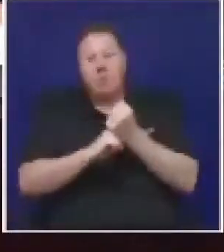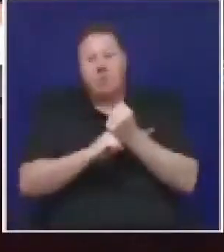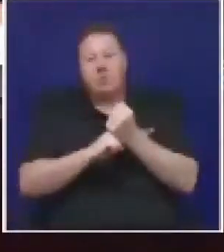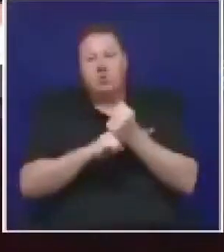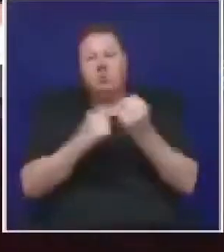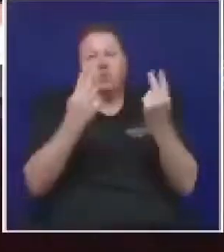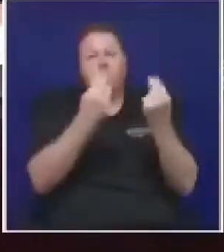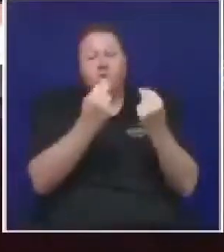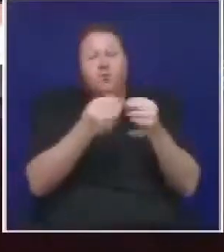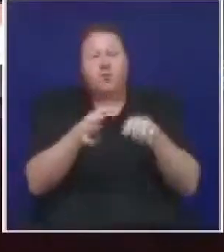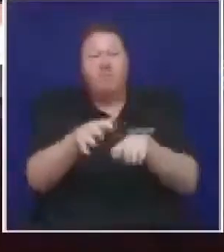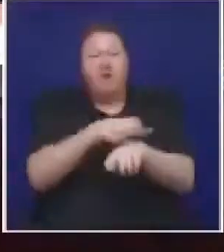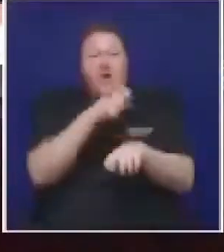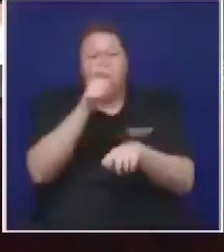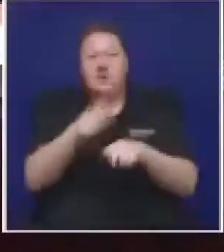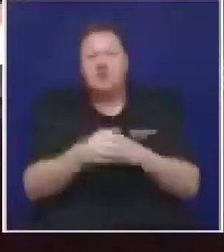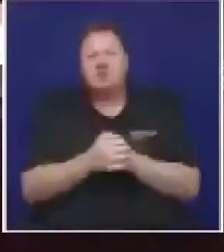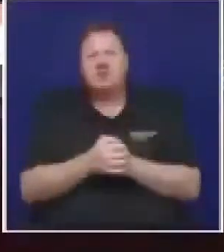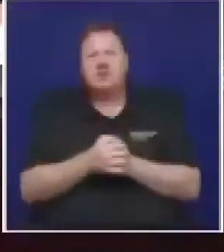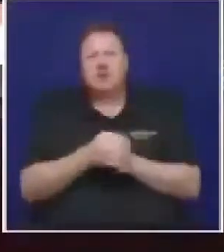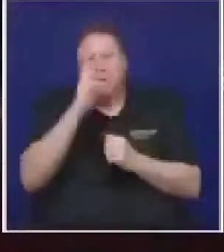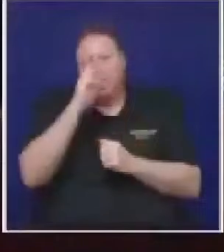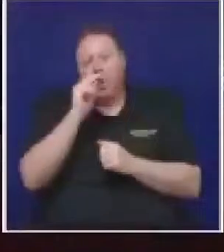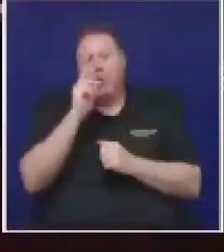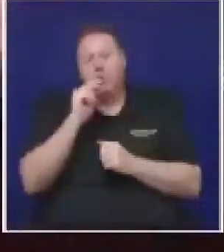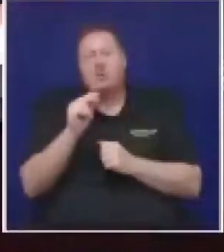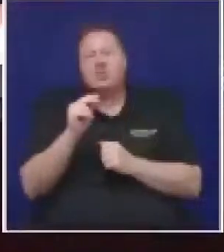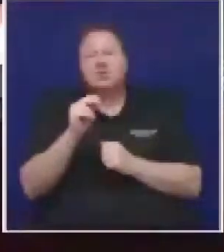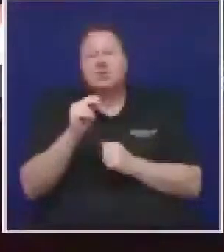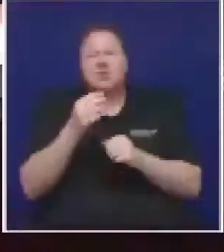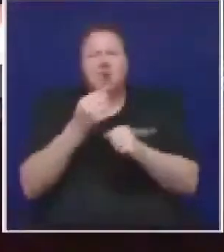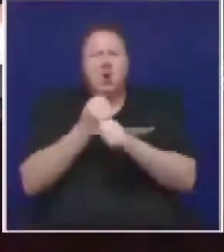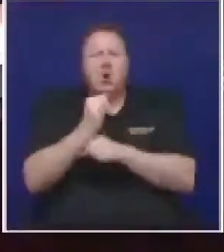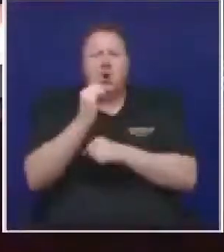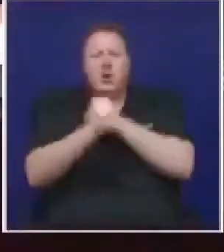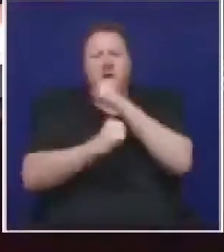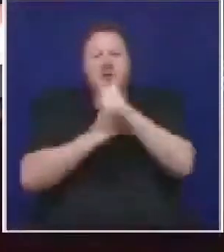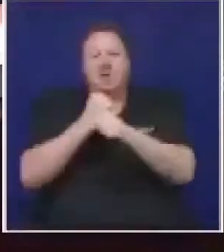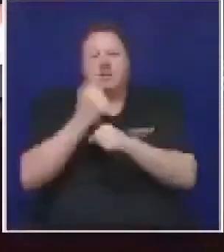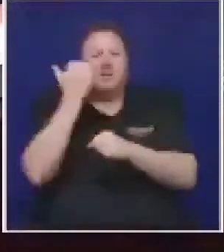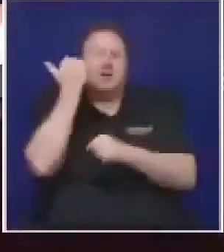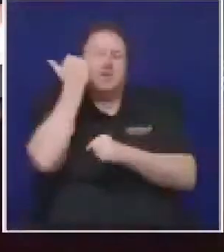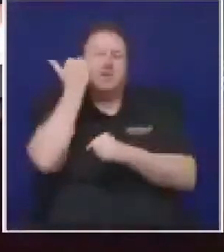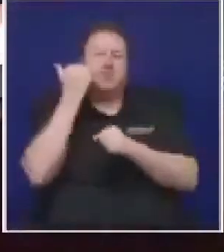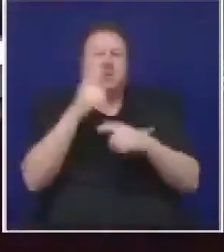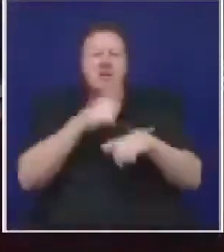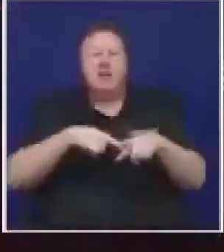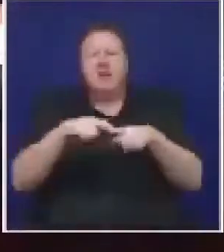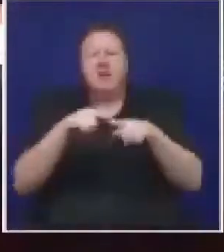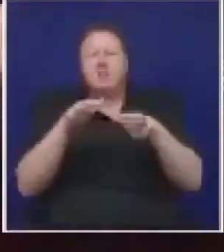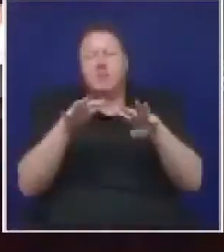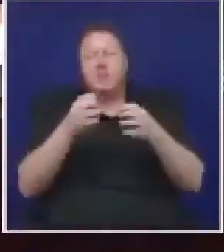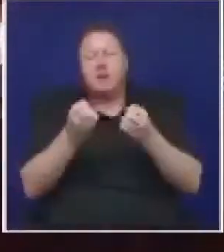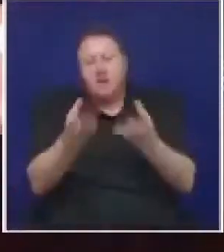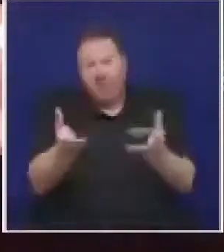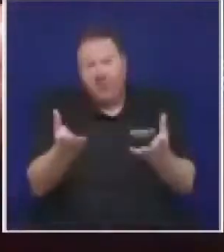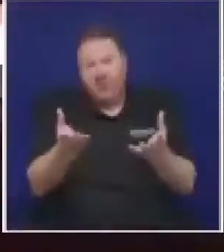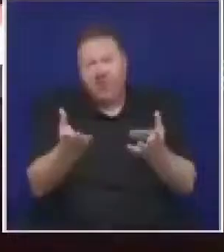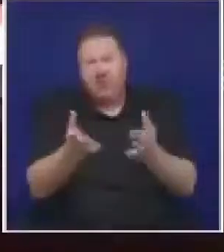farmers. We have noticed that in the earlier years, government would give people land